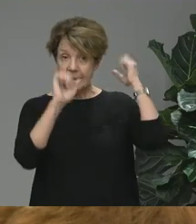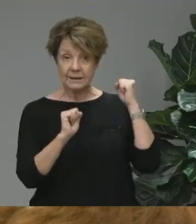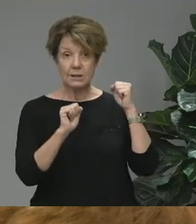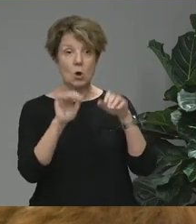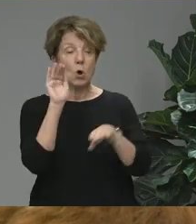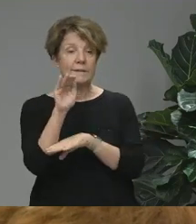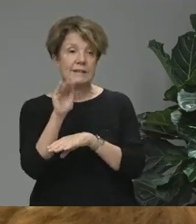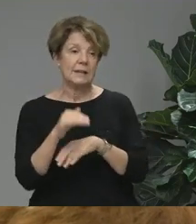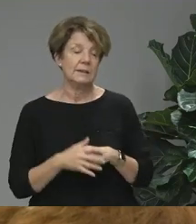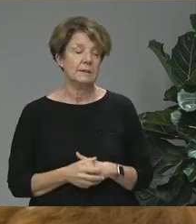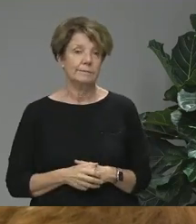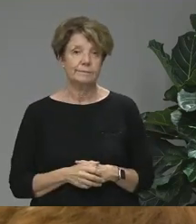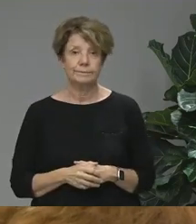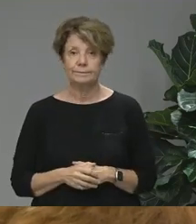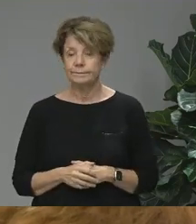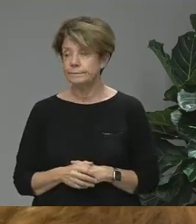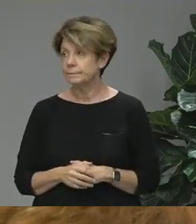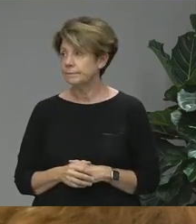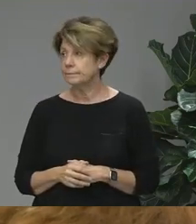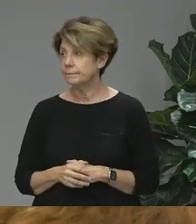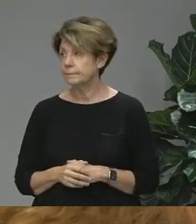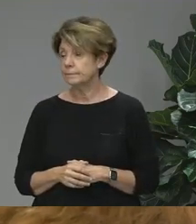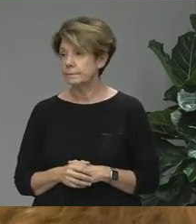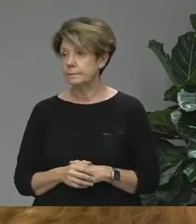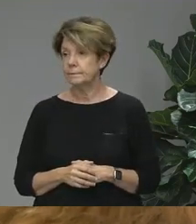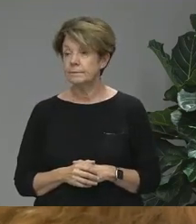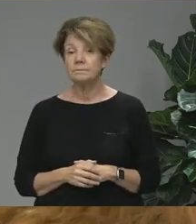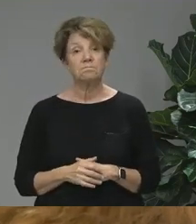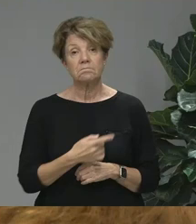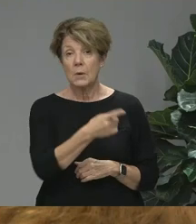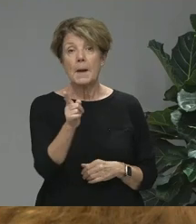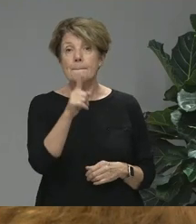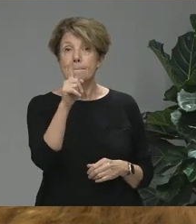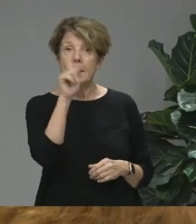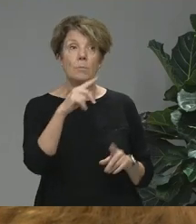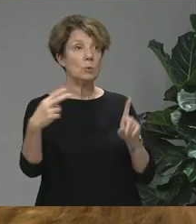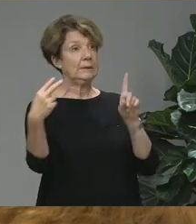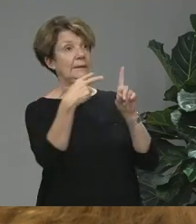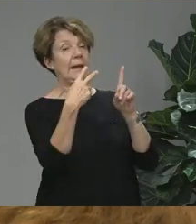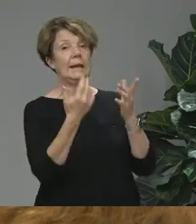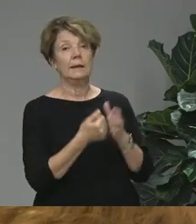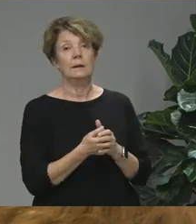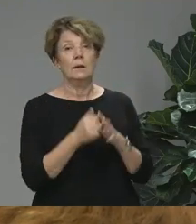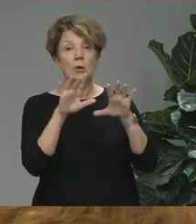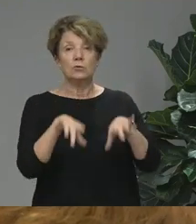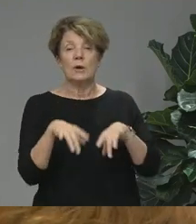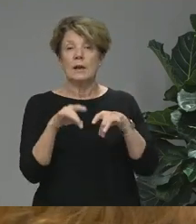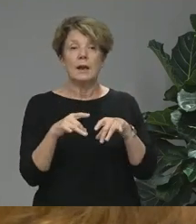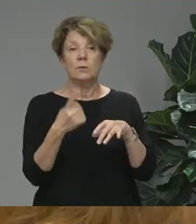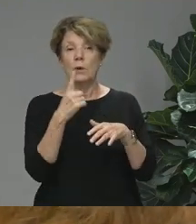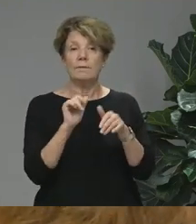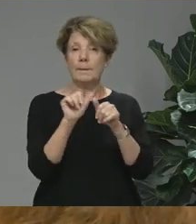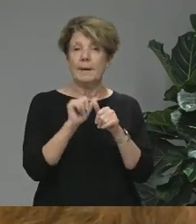overseas, that we are seen as one of the better parts of humanity around the